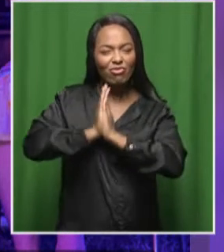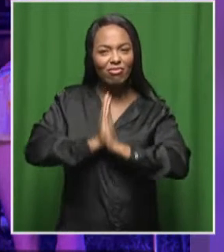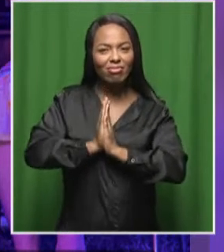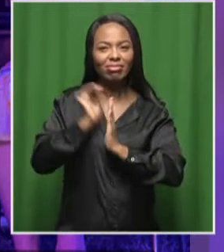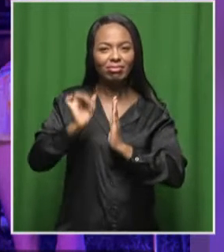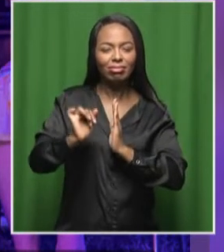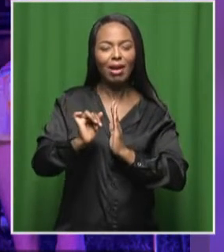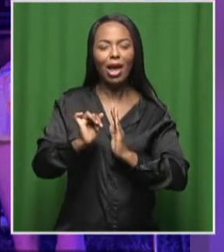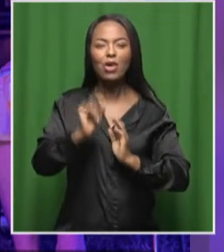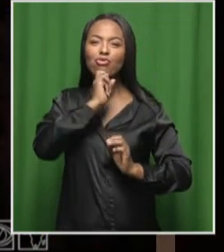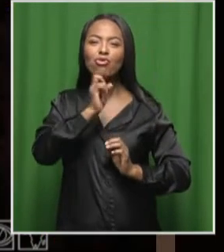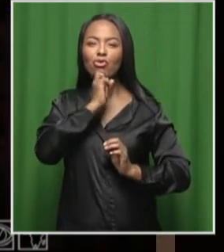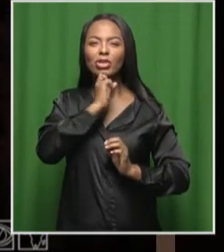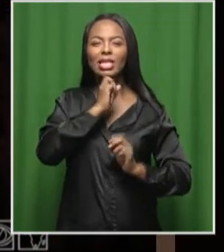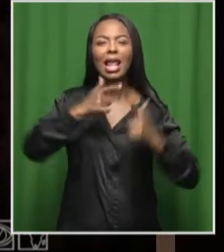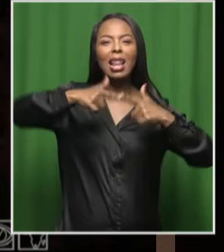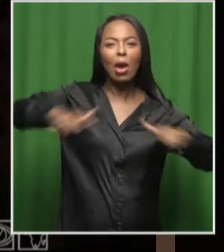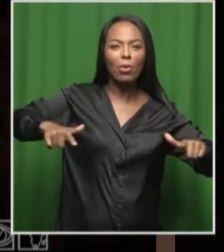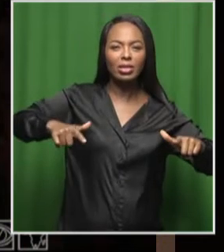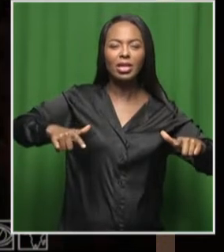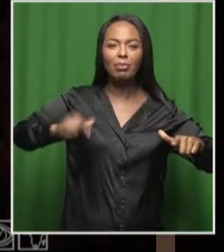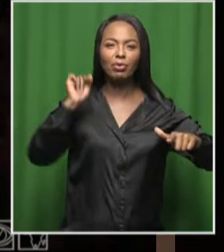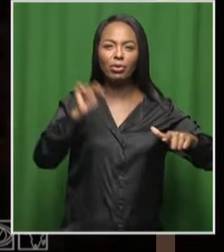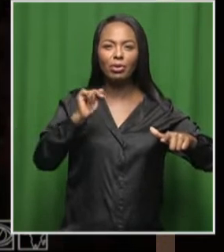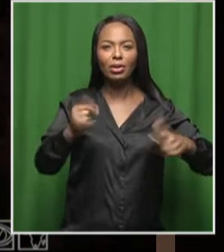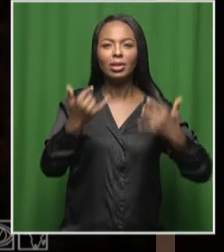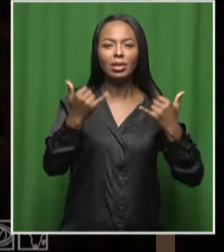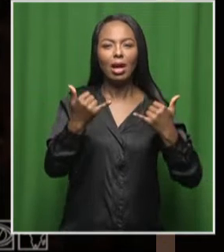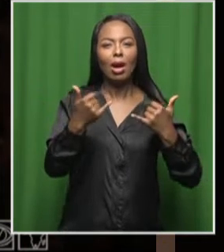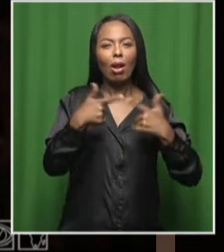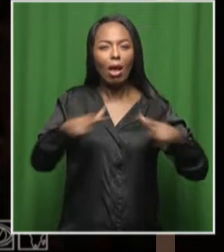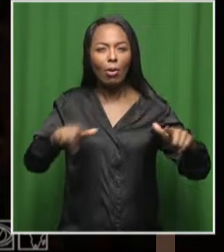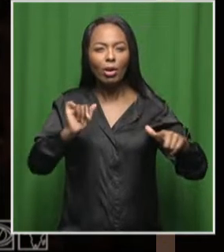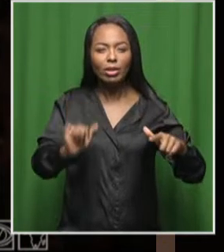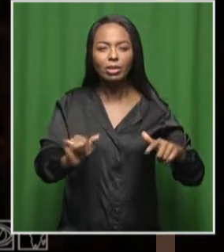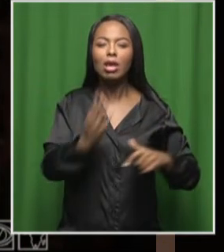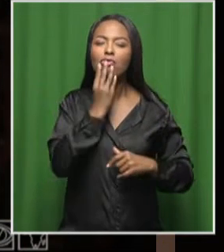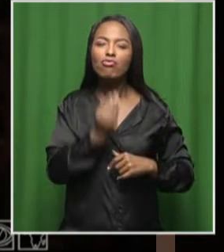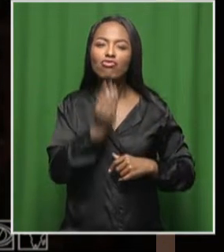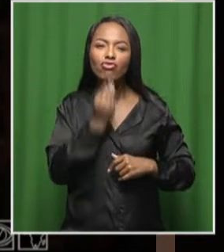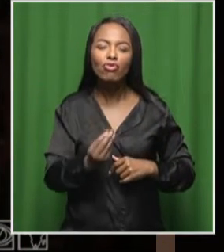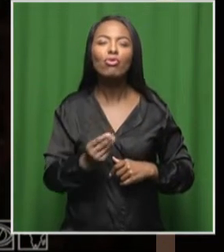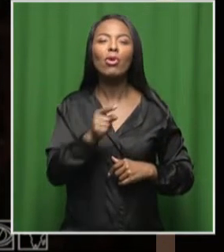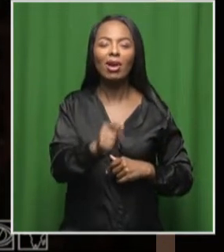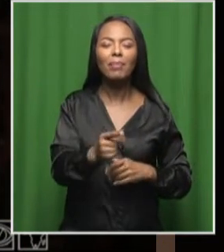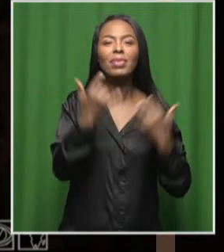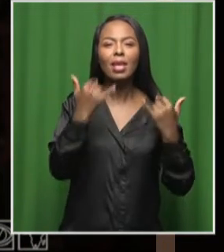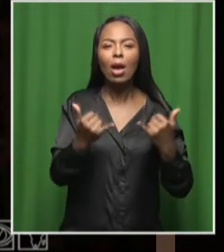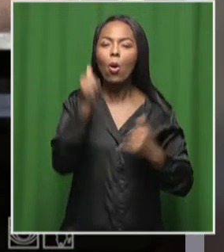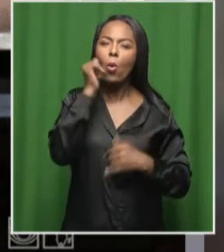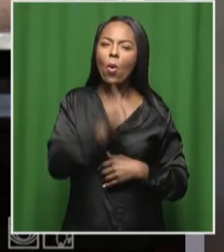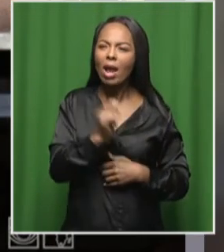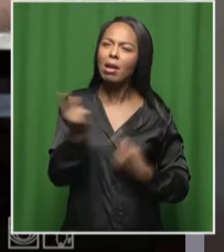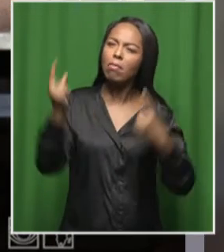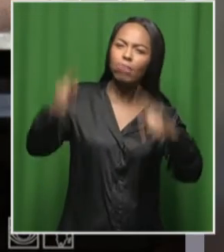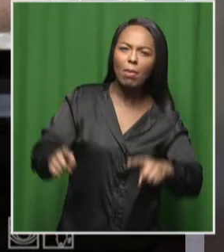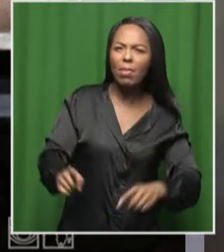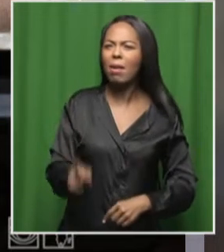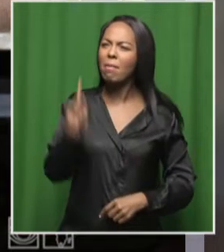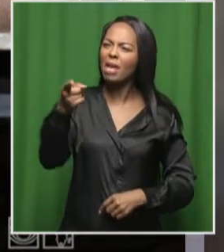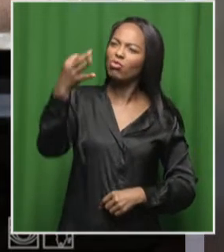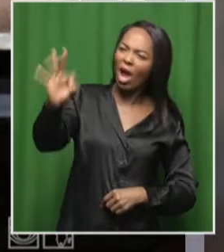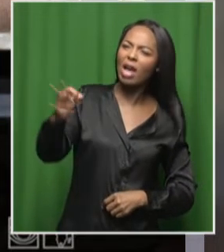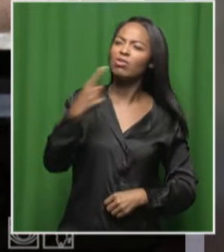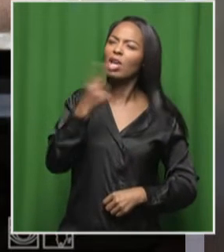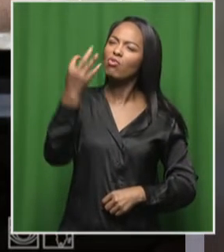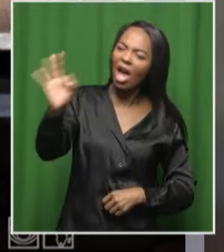in Hebrew, which is something that I never knew. I mean, even some of my Jewish friends, when they come there, they say, hey, but she's got to say it right. She's